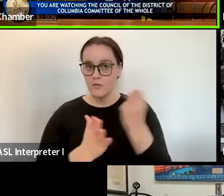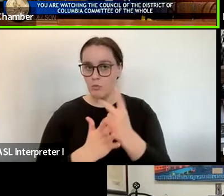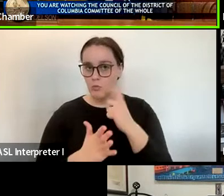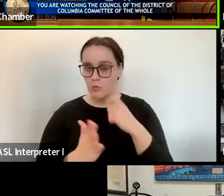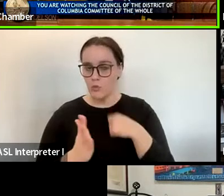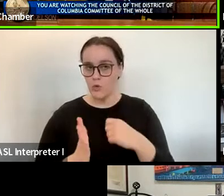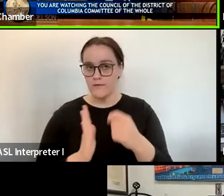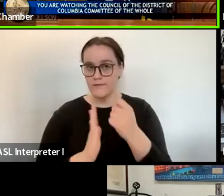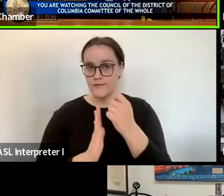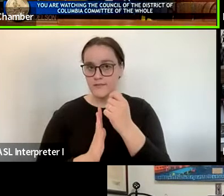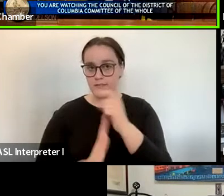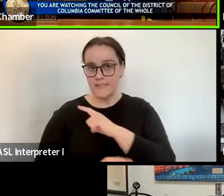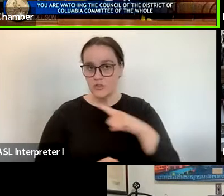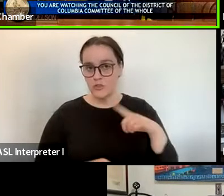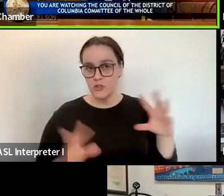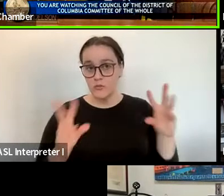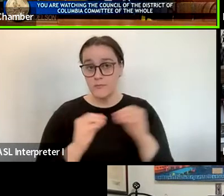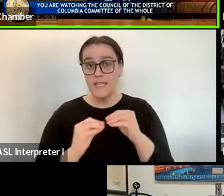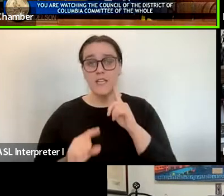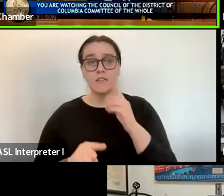there discussion?